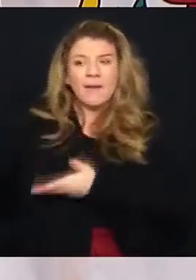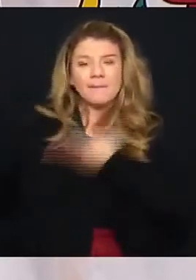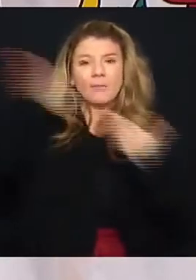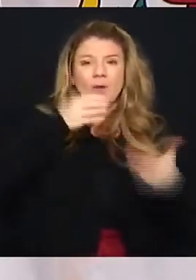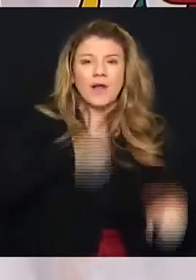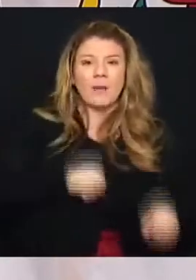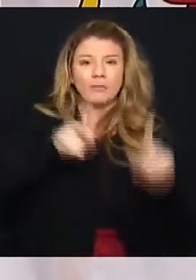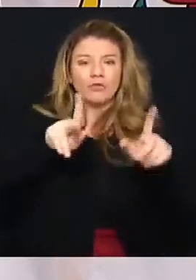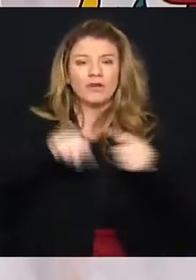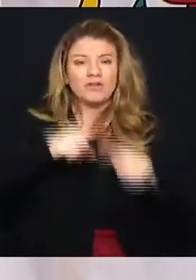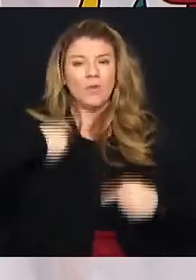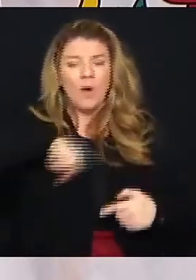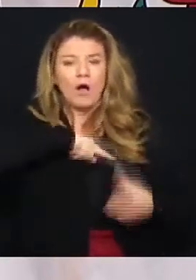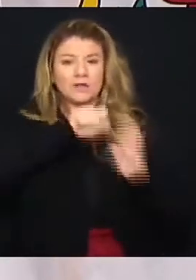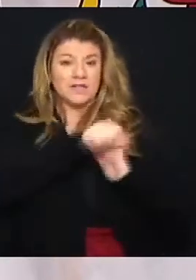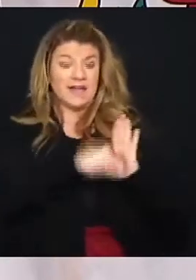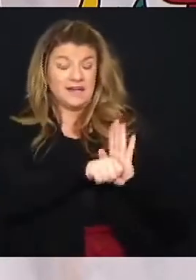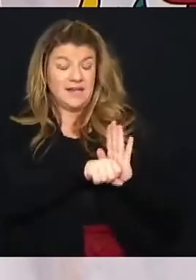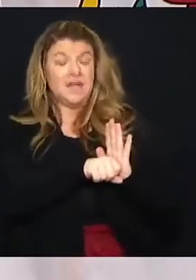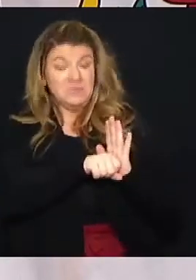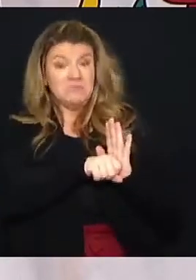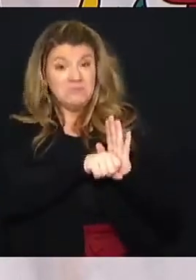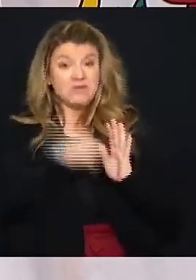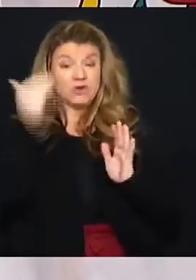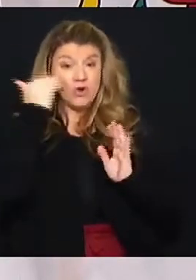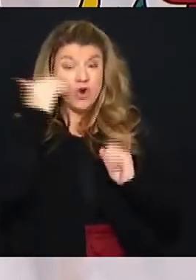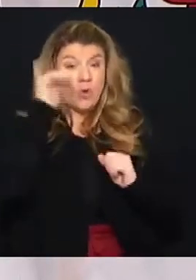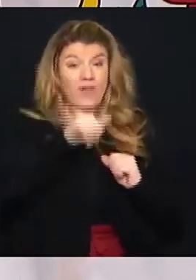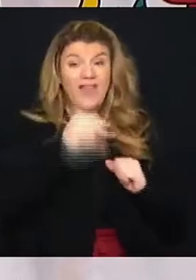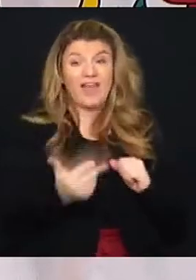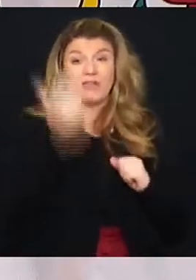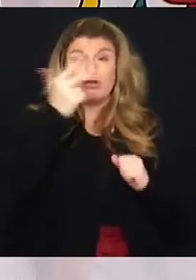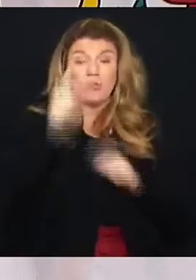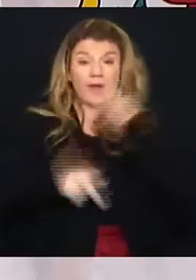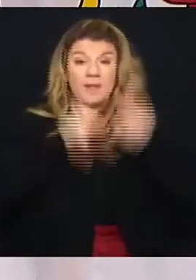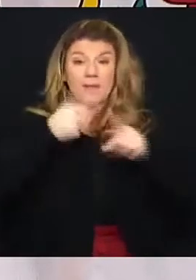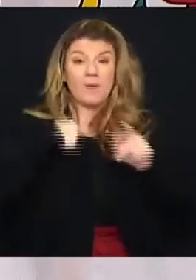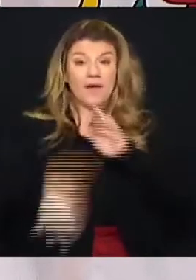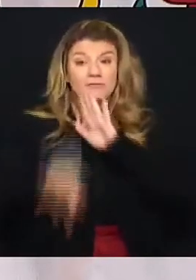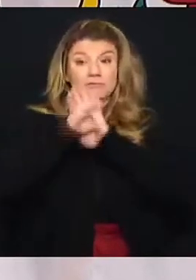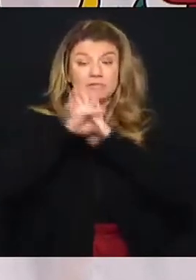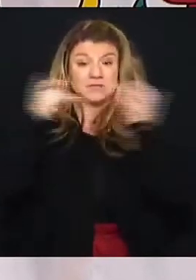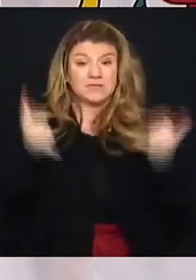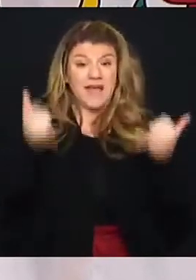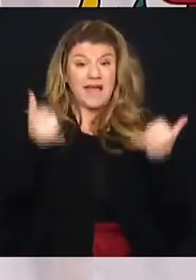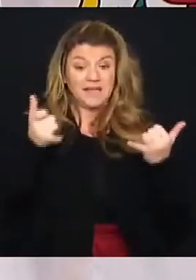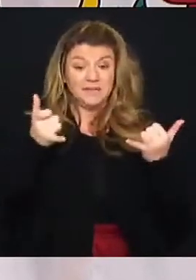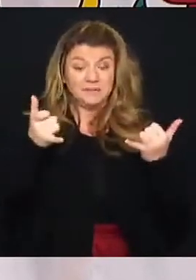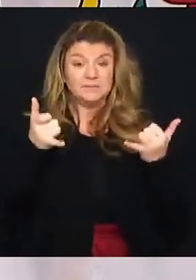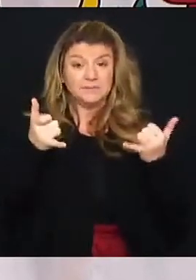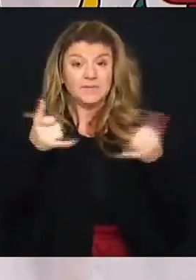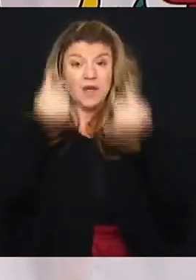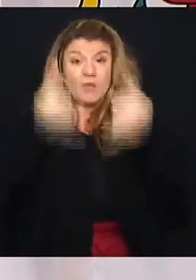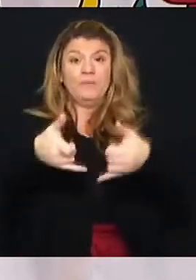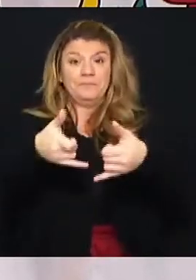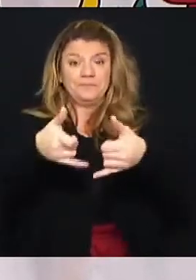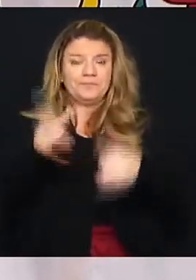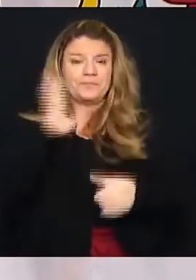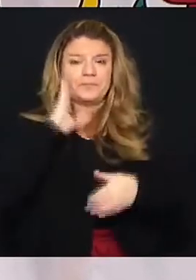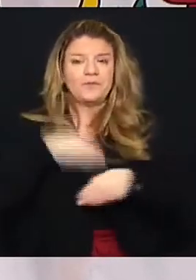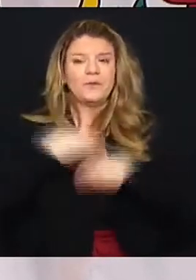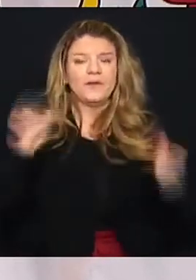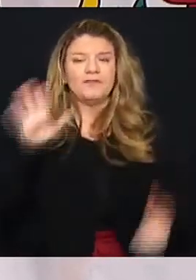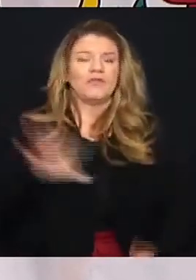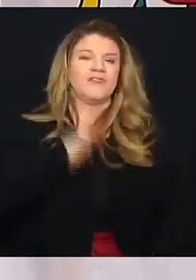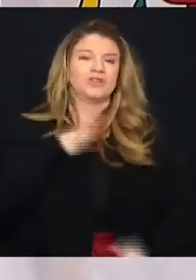to our state. And so with all of that, the 3 people that I appointed today, were, and I'm gonna give their